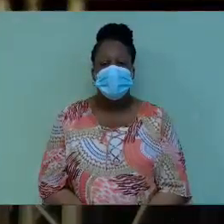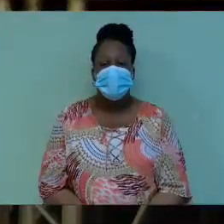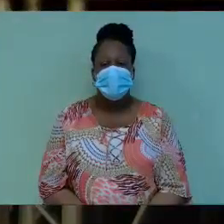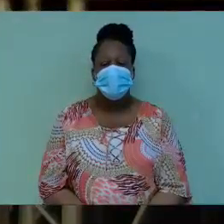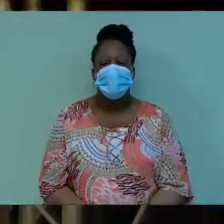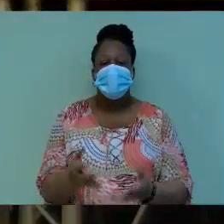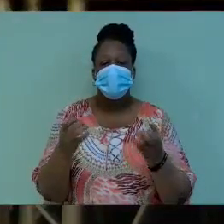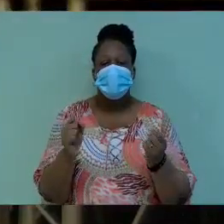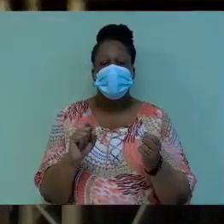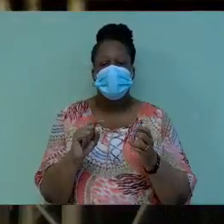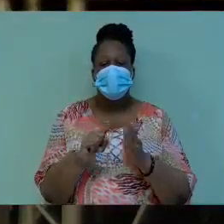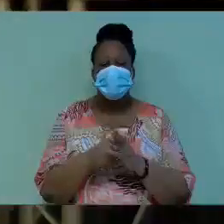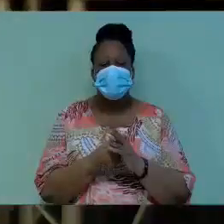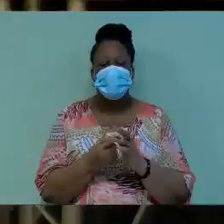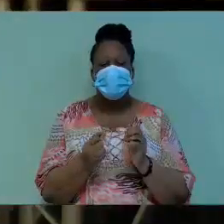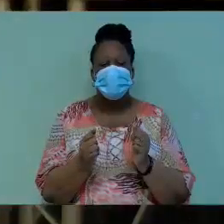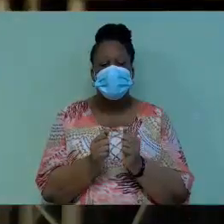today's report with the